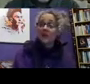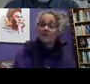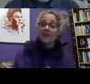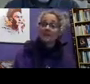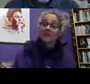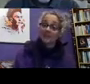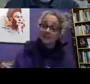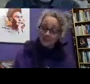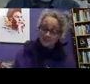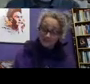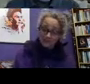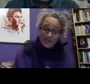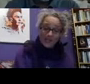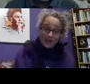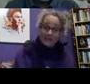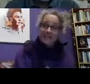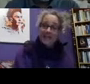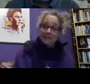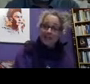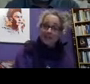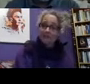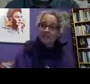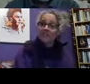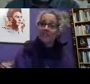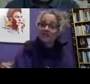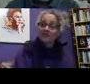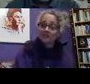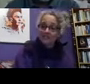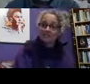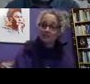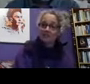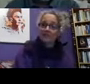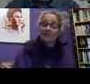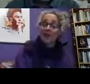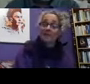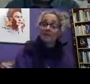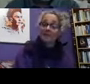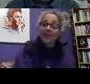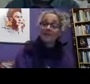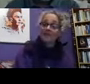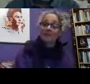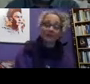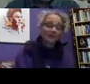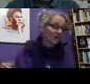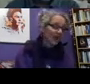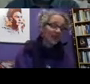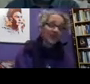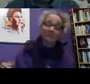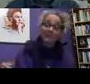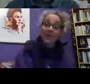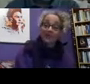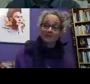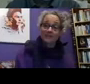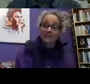and nor does it offer anything in terms of ironing out the contradictions between different government departments that have so much sway